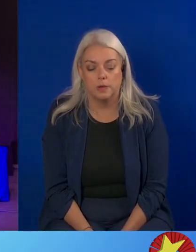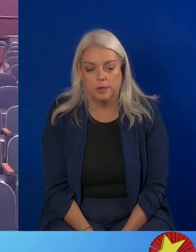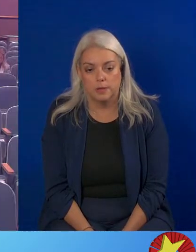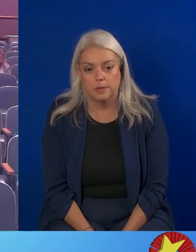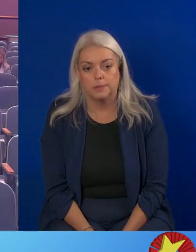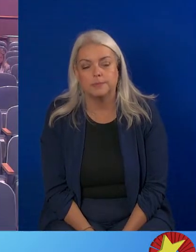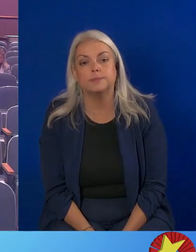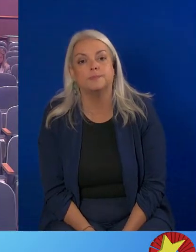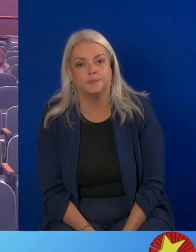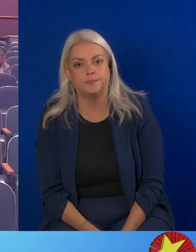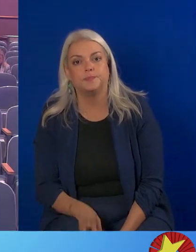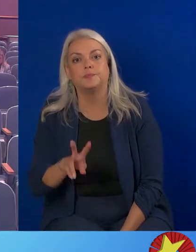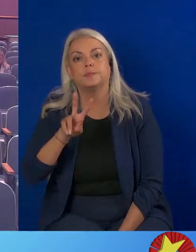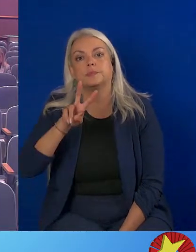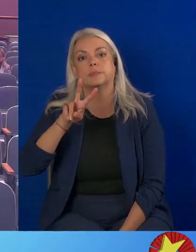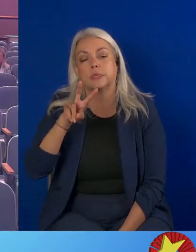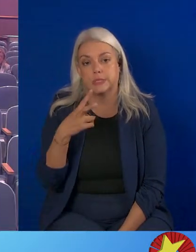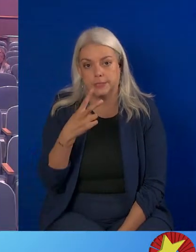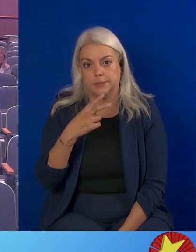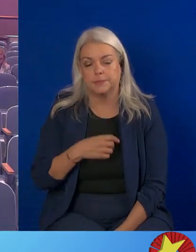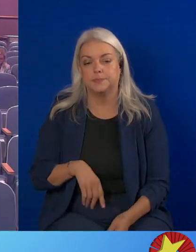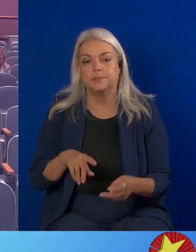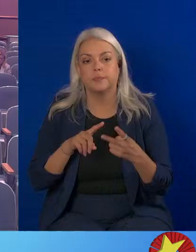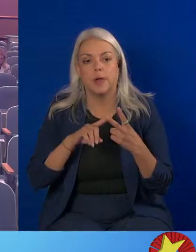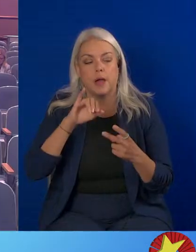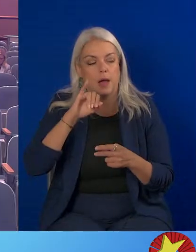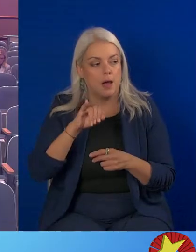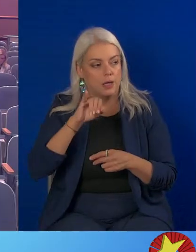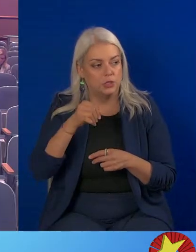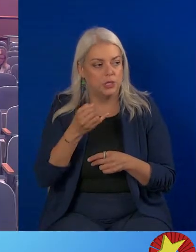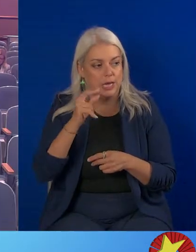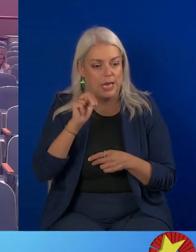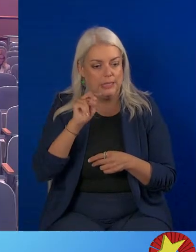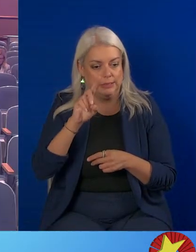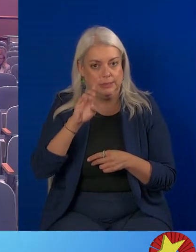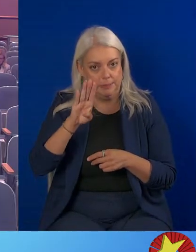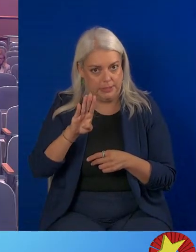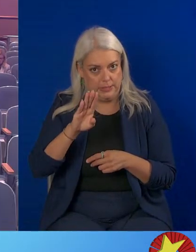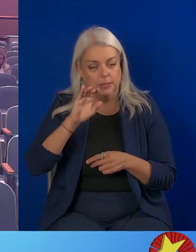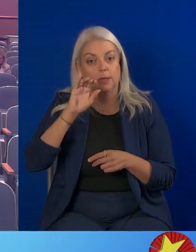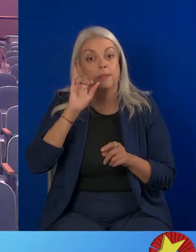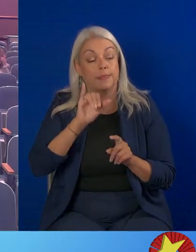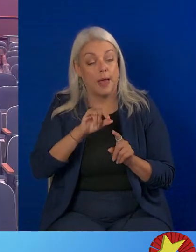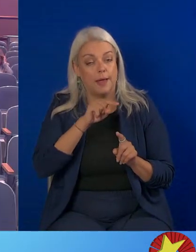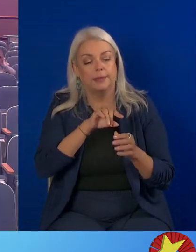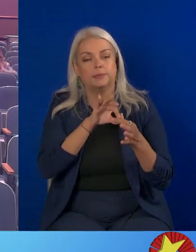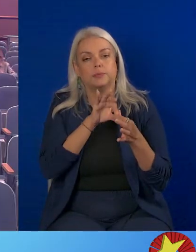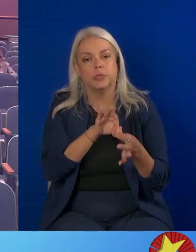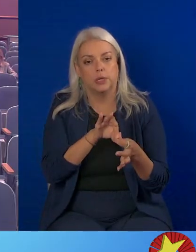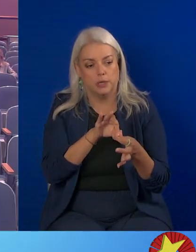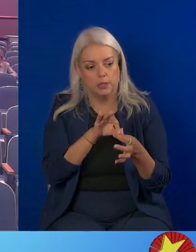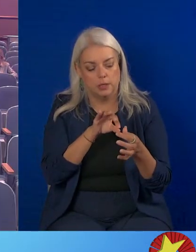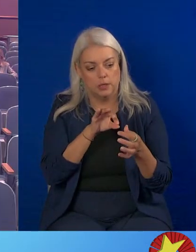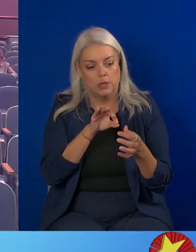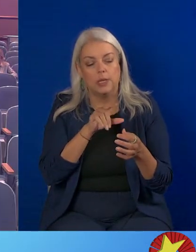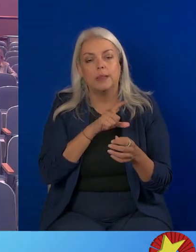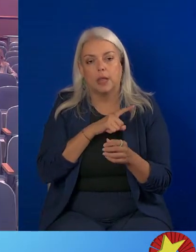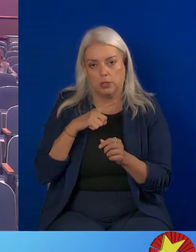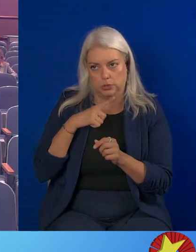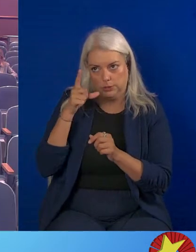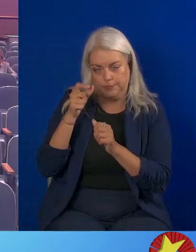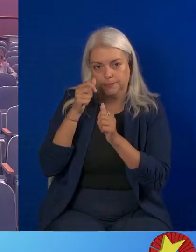The second one is IJNDB, and again, this is in response to the